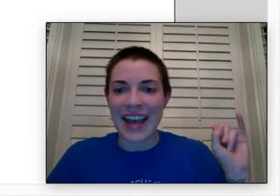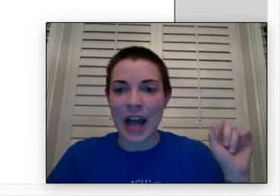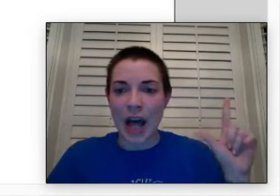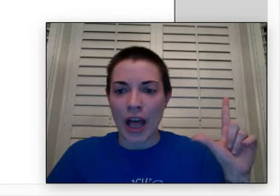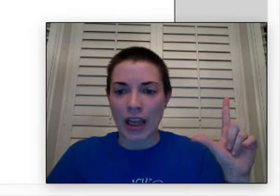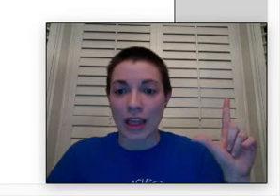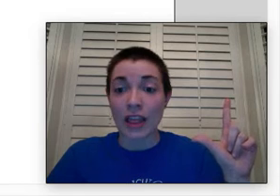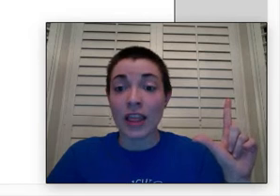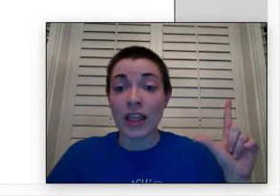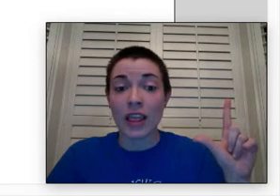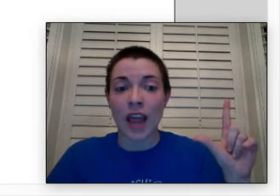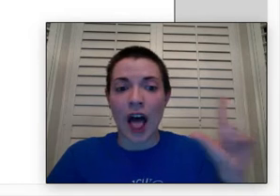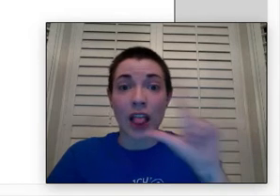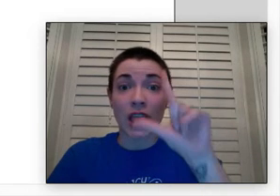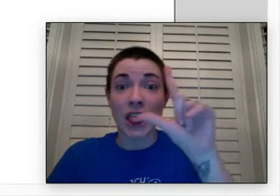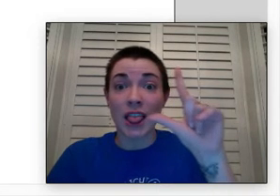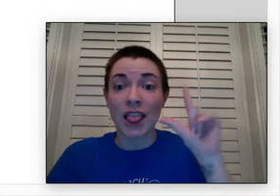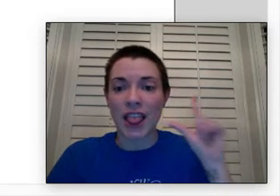I,